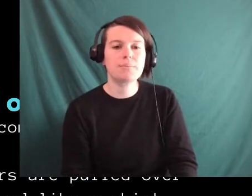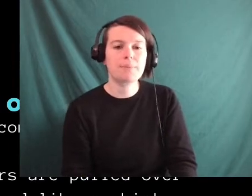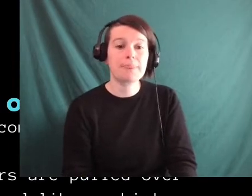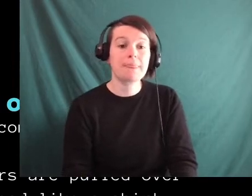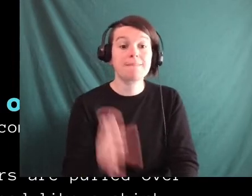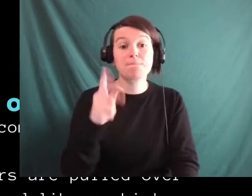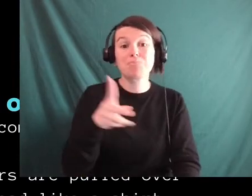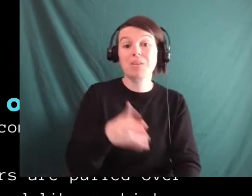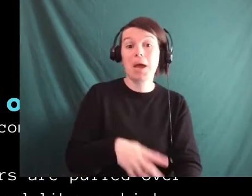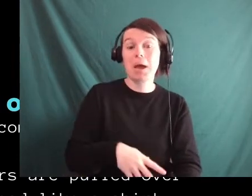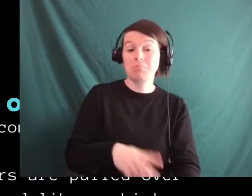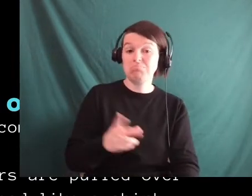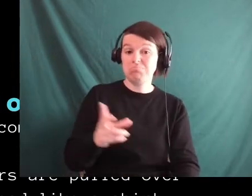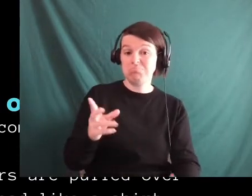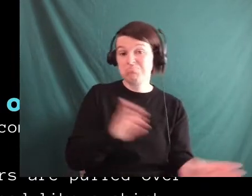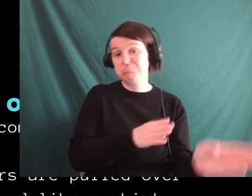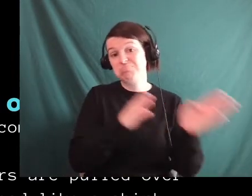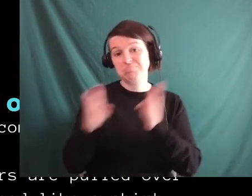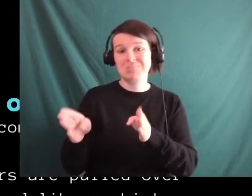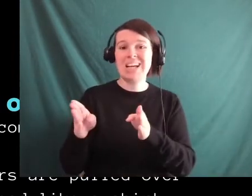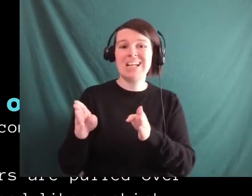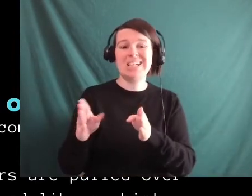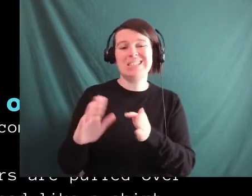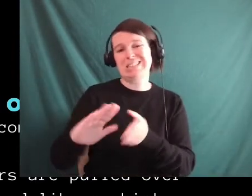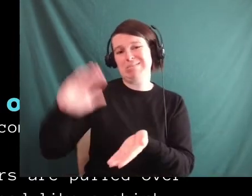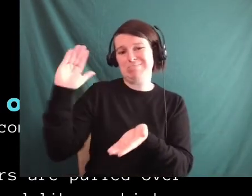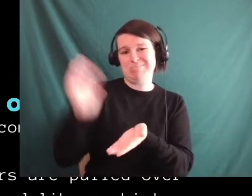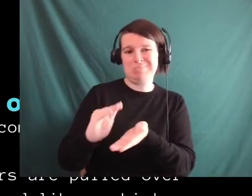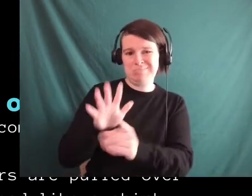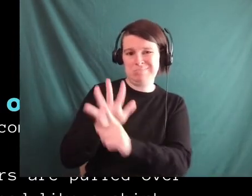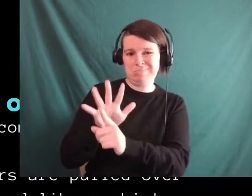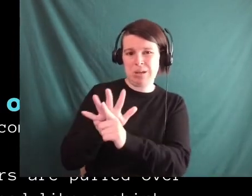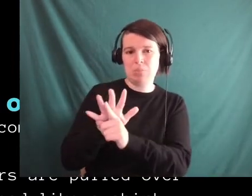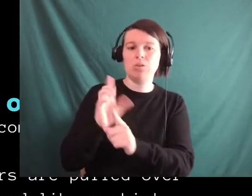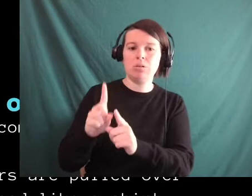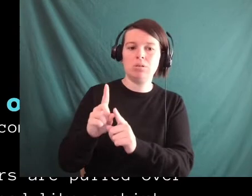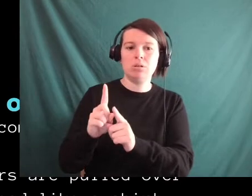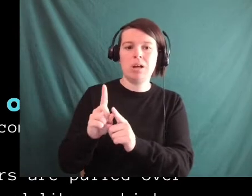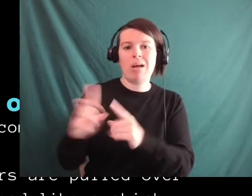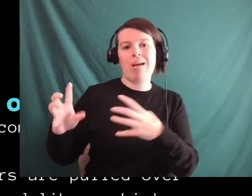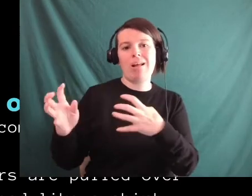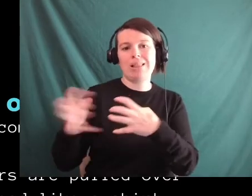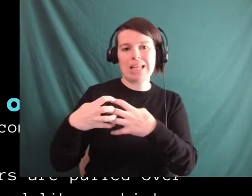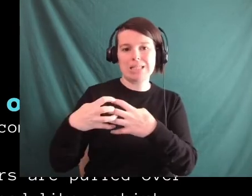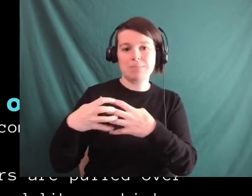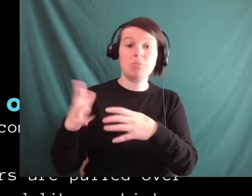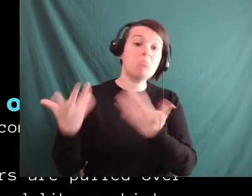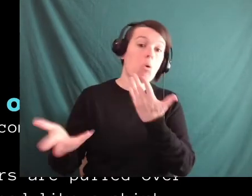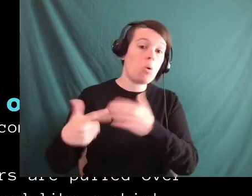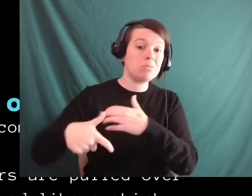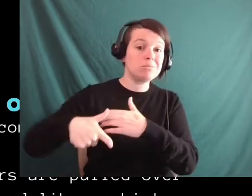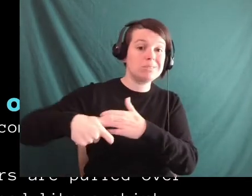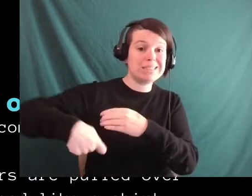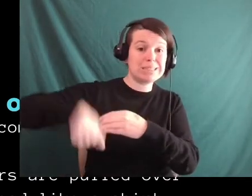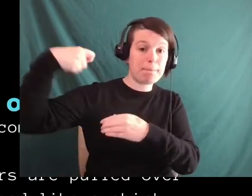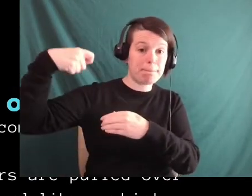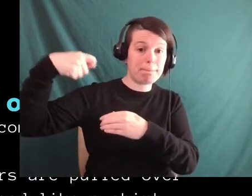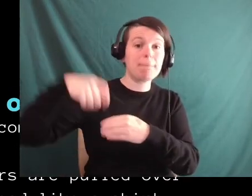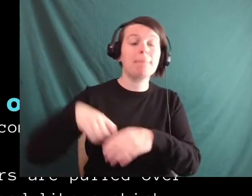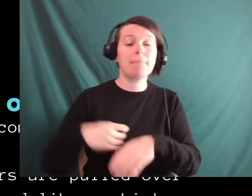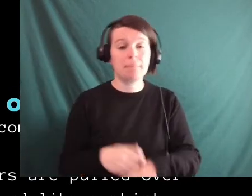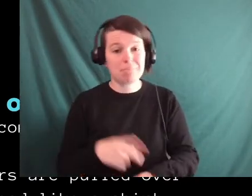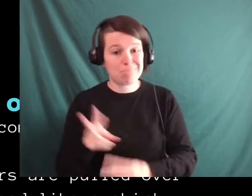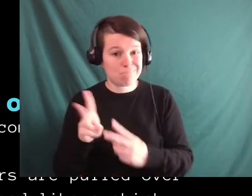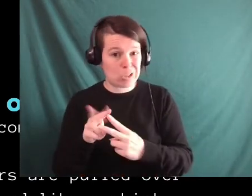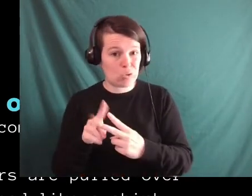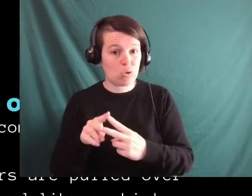Okay, last but not least, the least popular style of binders are these clasp or zipper binders.